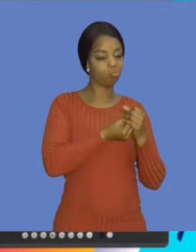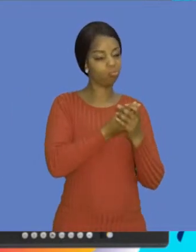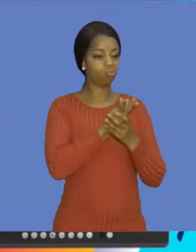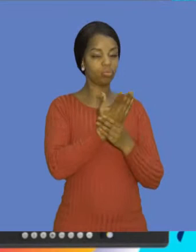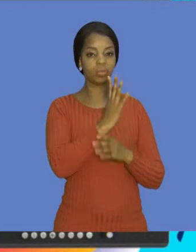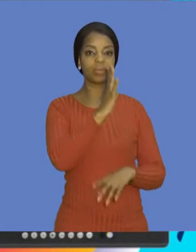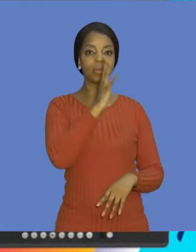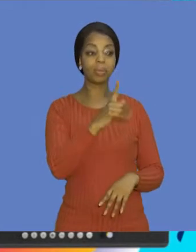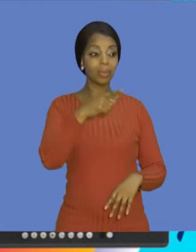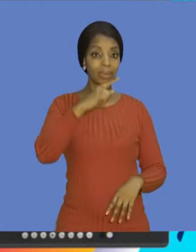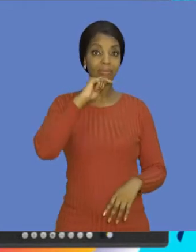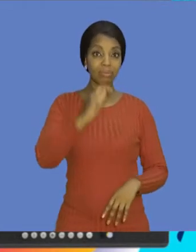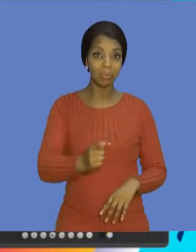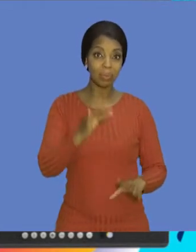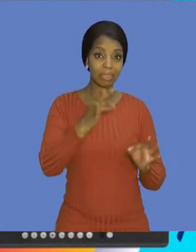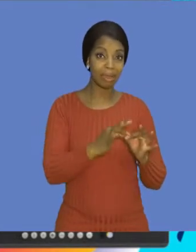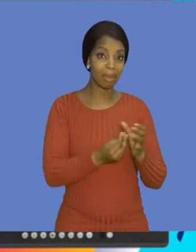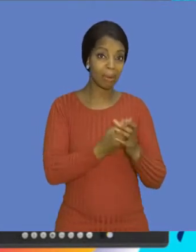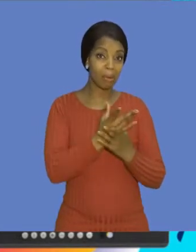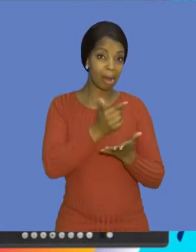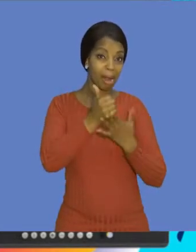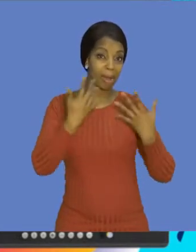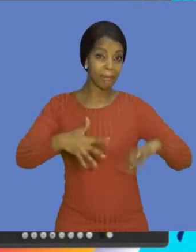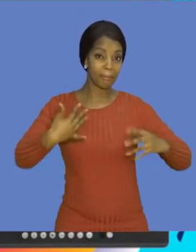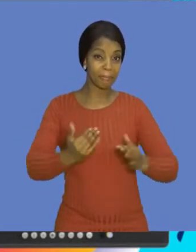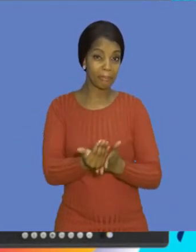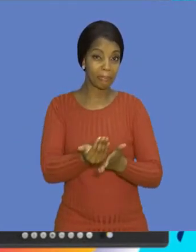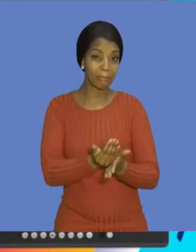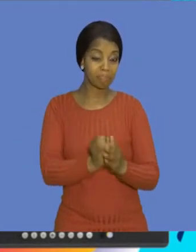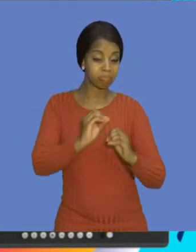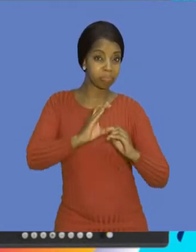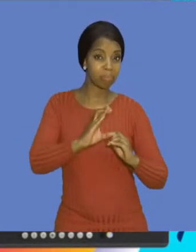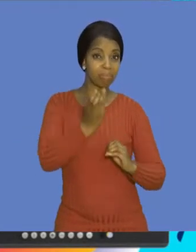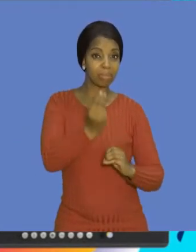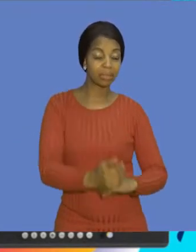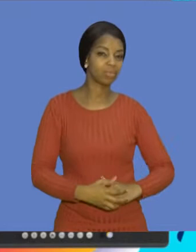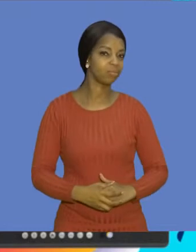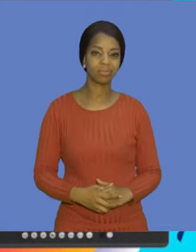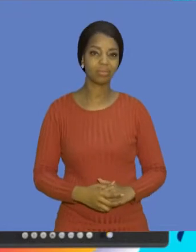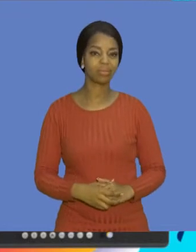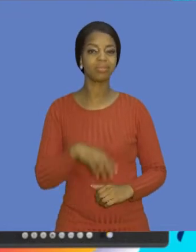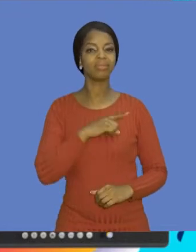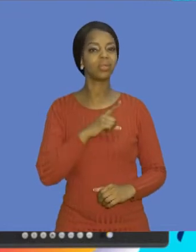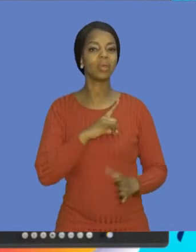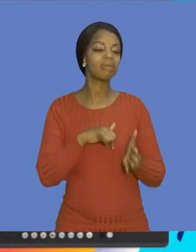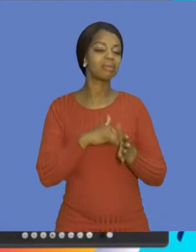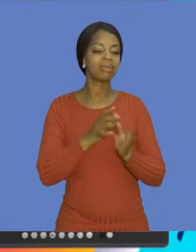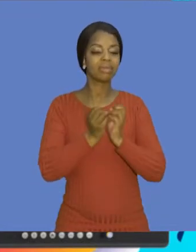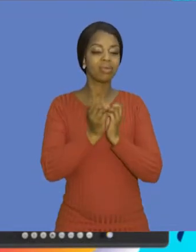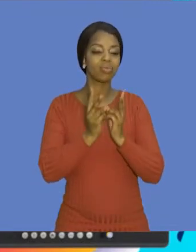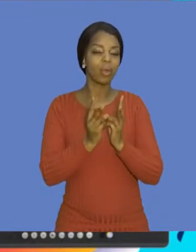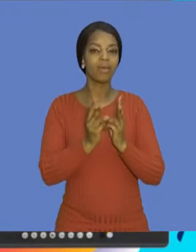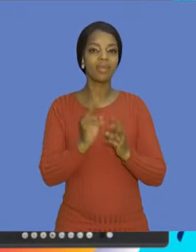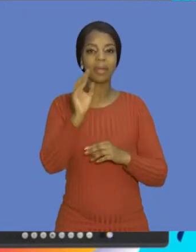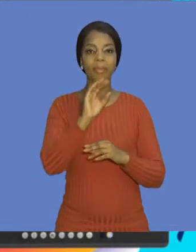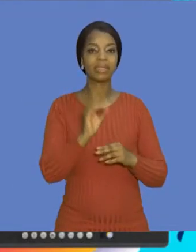my amount grow bigger, which is not really the fact. Because with compound growth, it means you are getting 12% of what